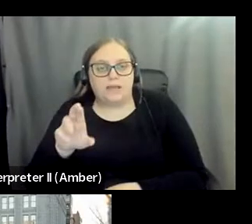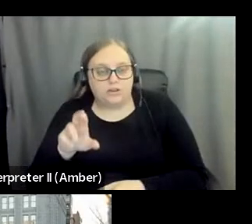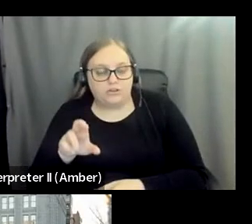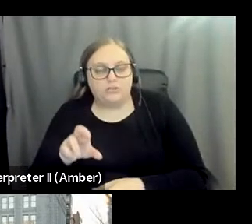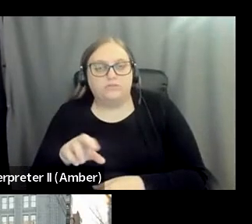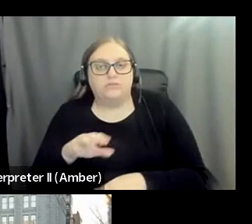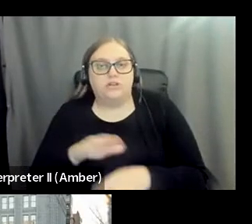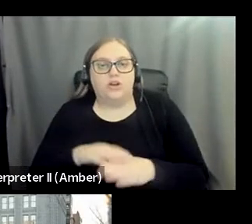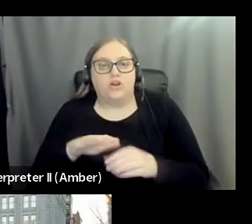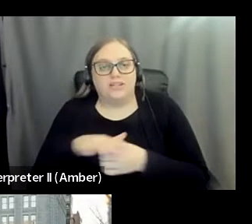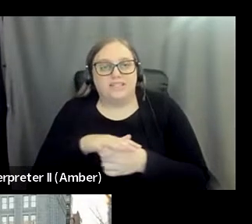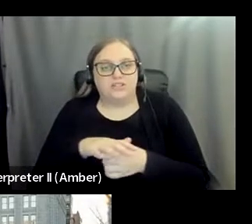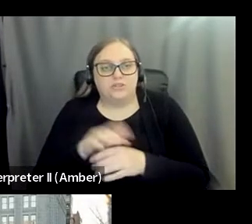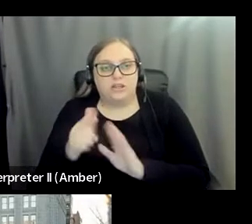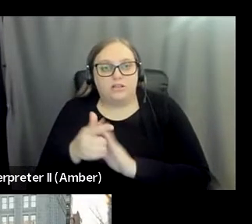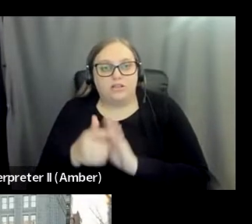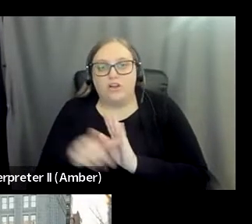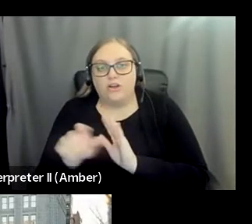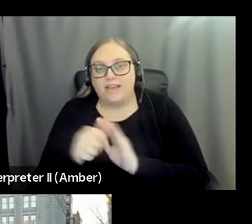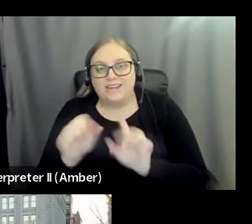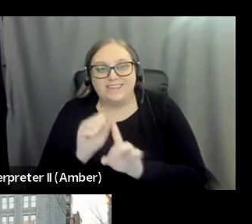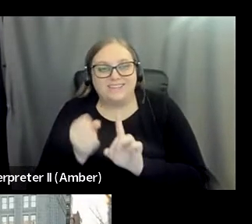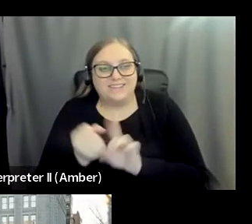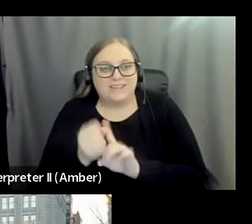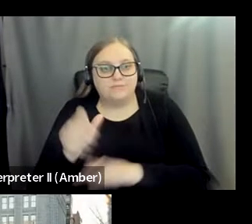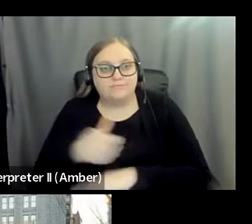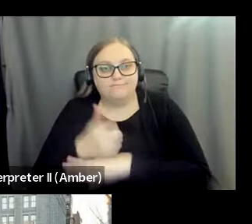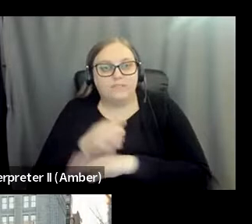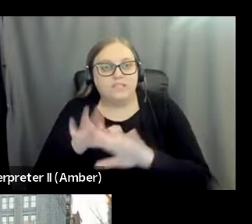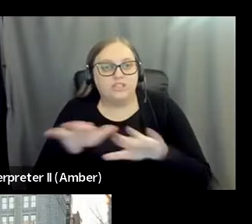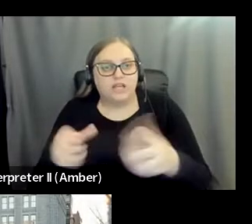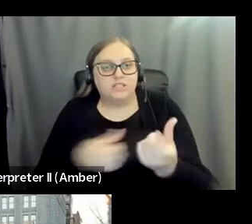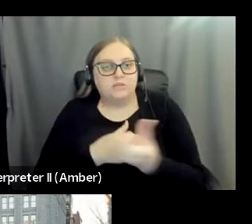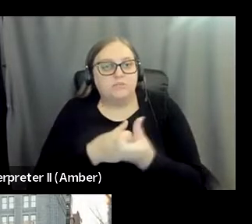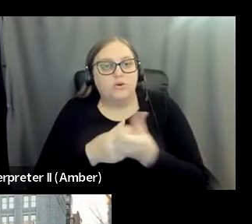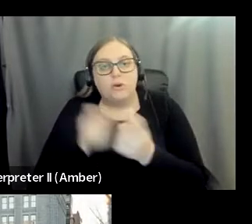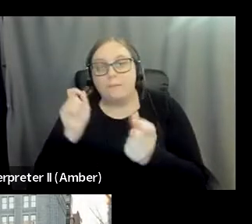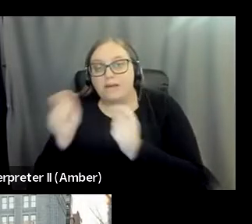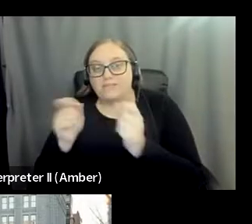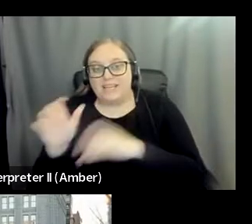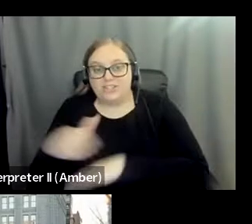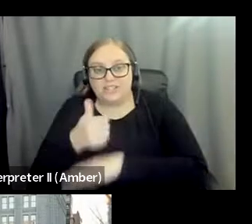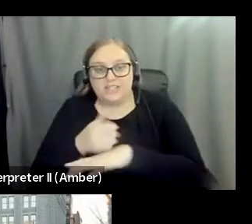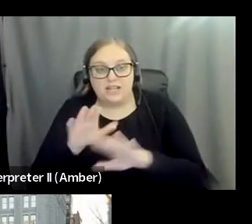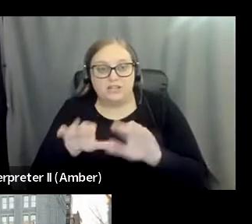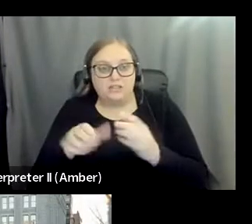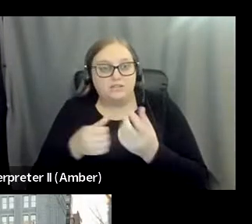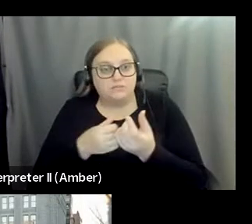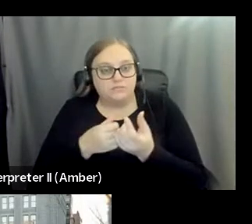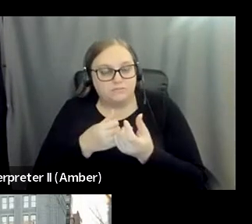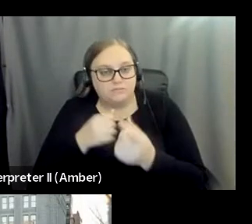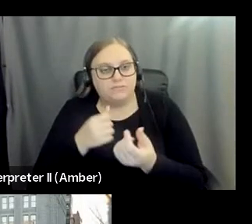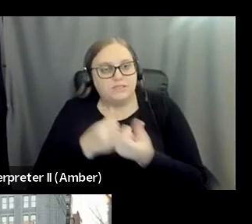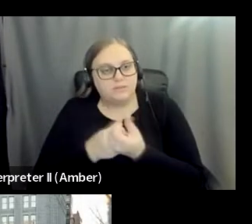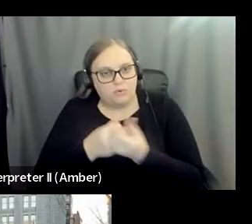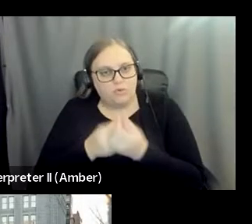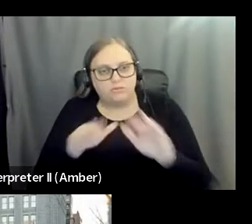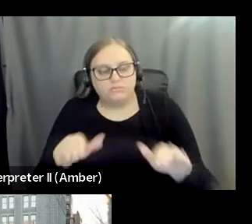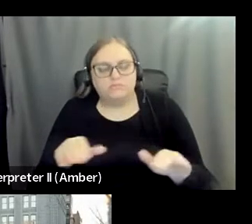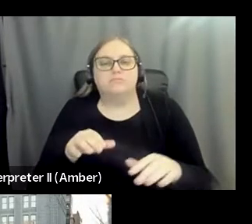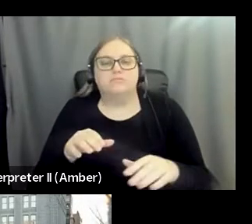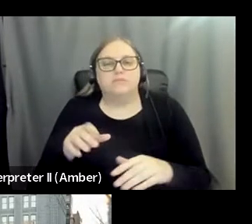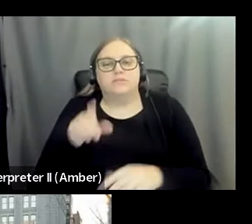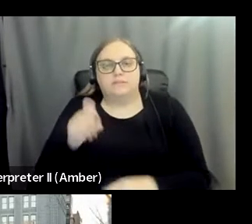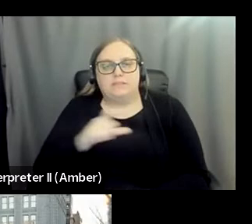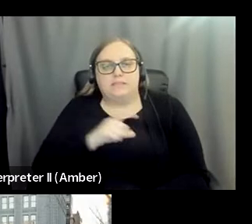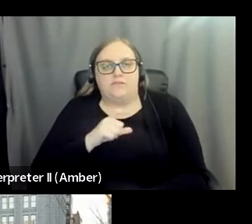Under district law, any case involving the establishment of child support or modification of an existing child support order requires a judicial officer to